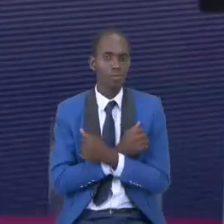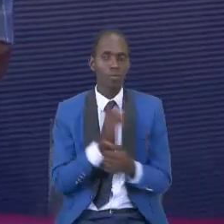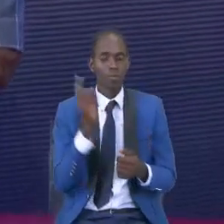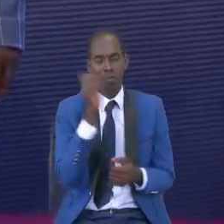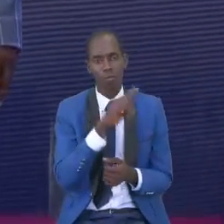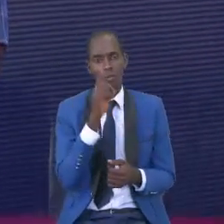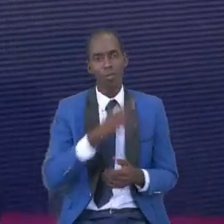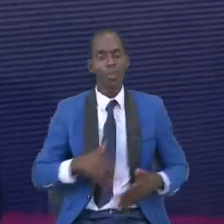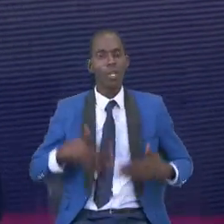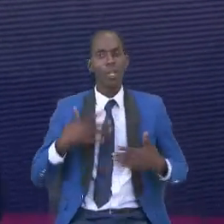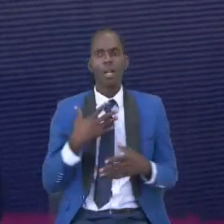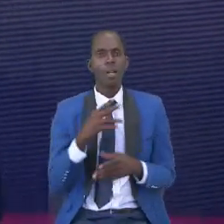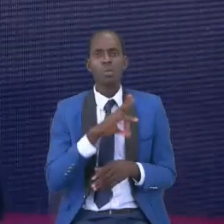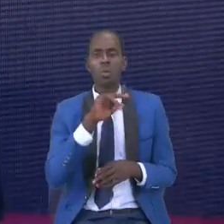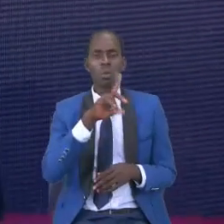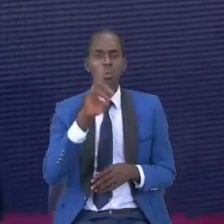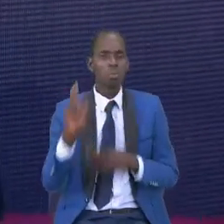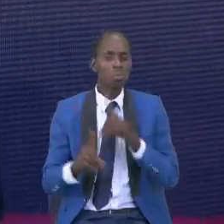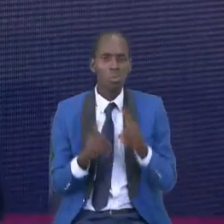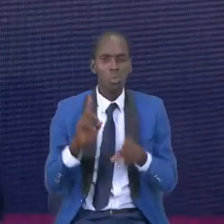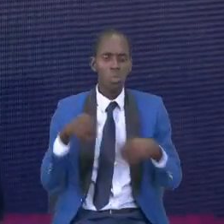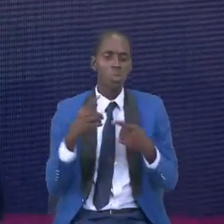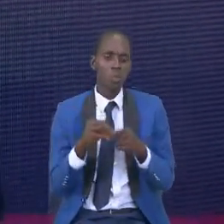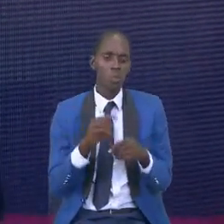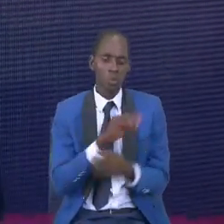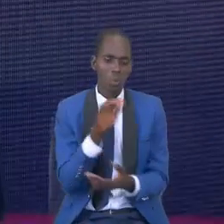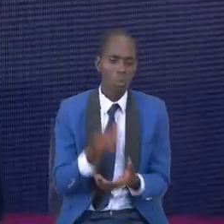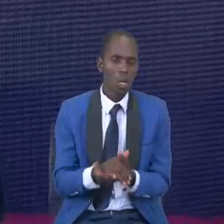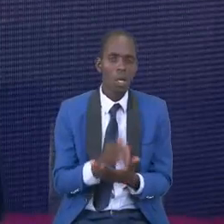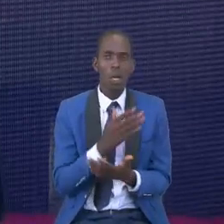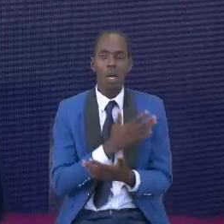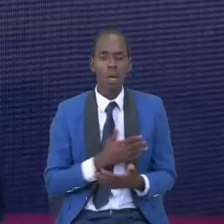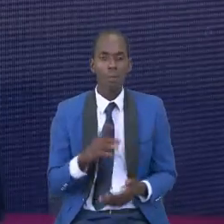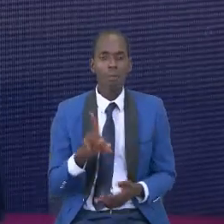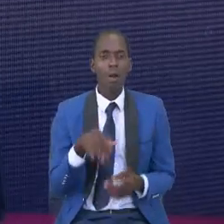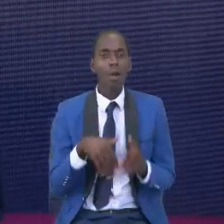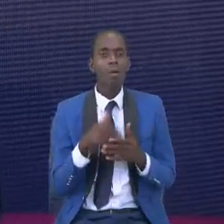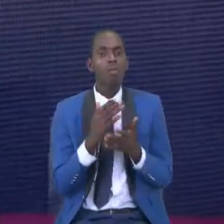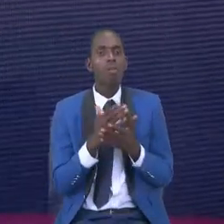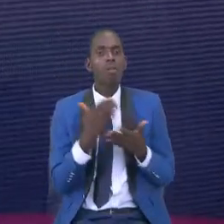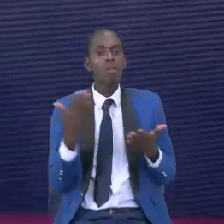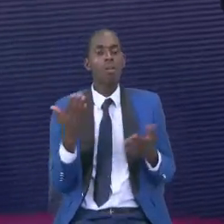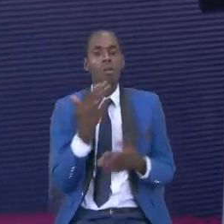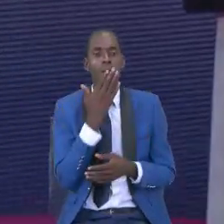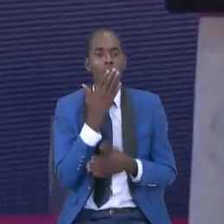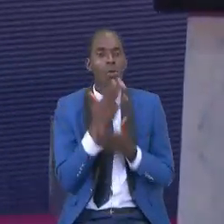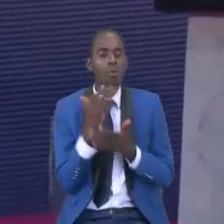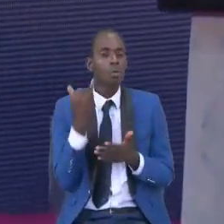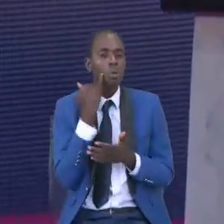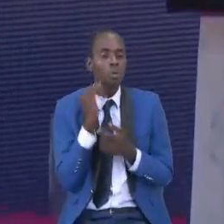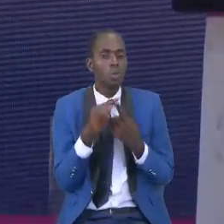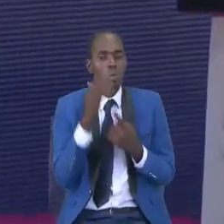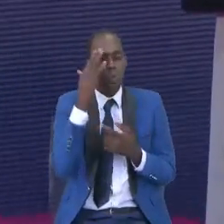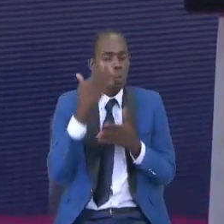marriage, then they discover something they should have known before they got into. The people that